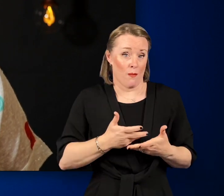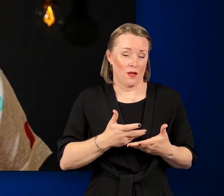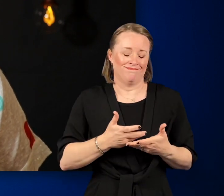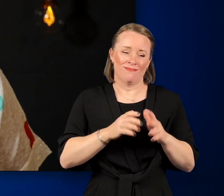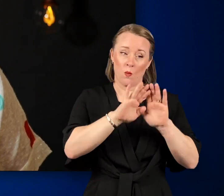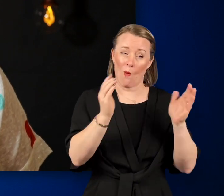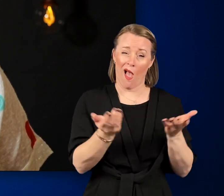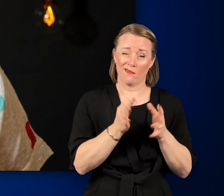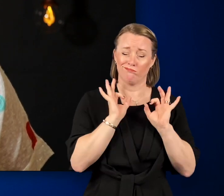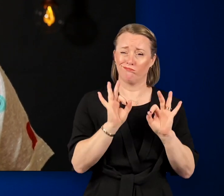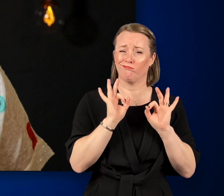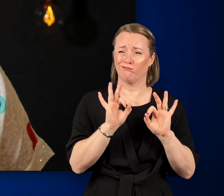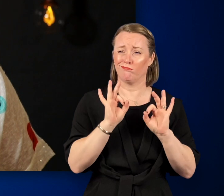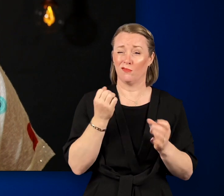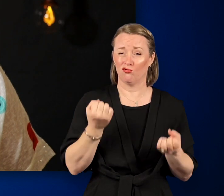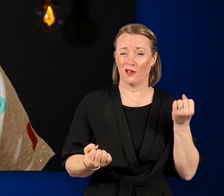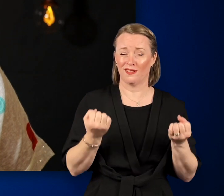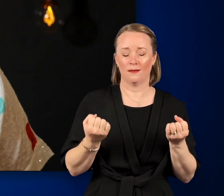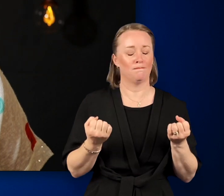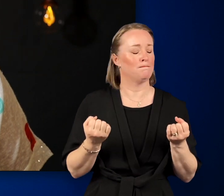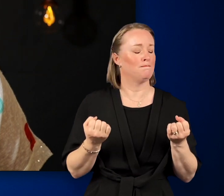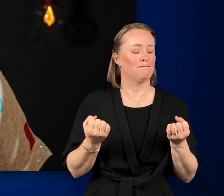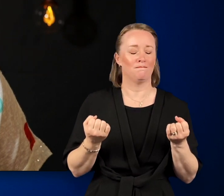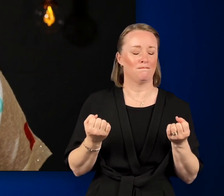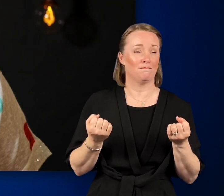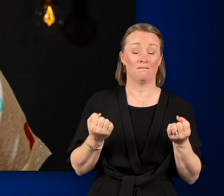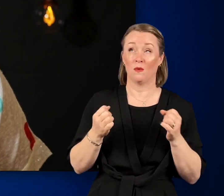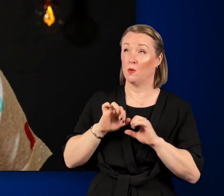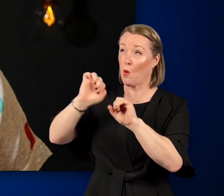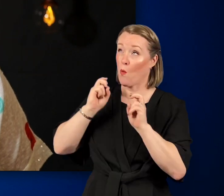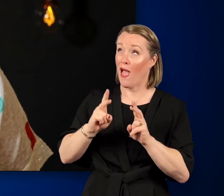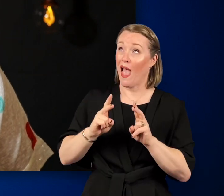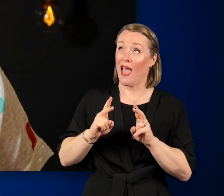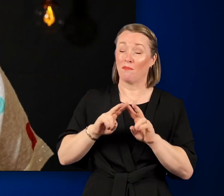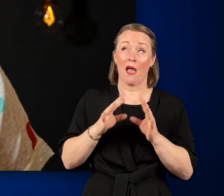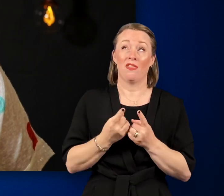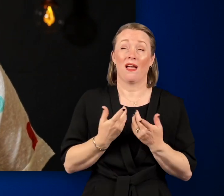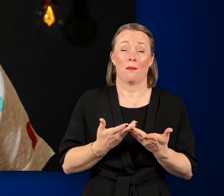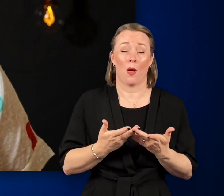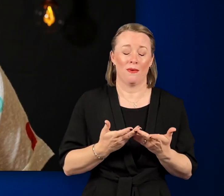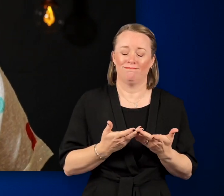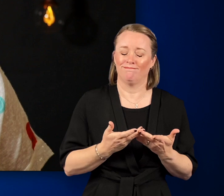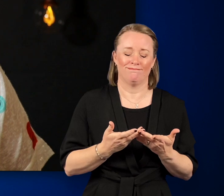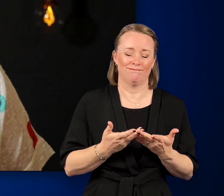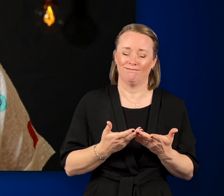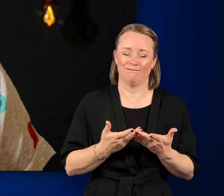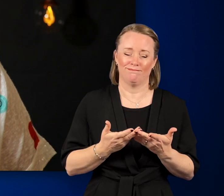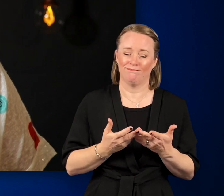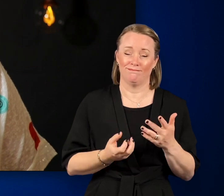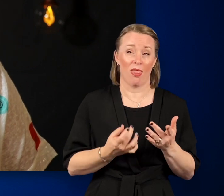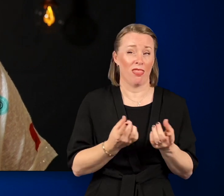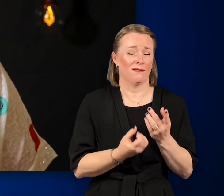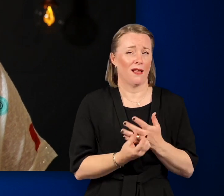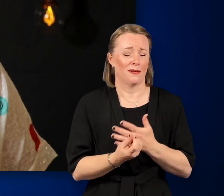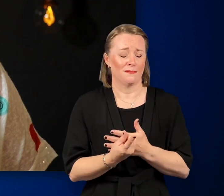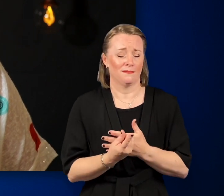which are not being done as your preferred will. We pray, Lord, for all those students this week who have